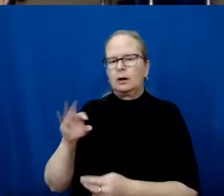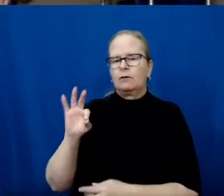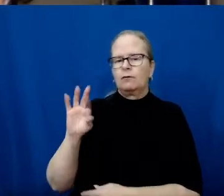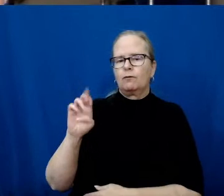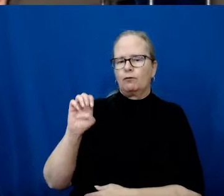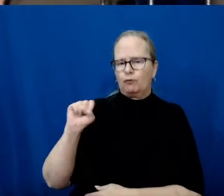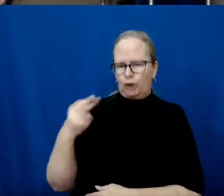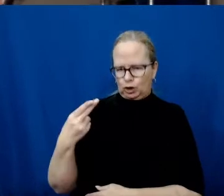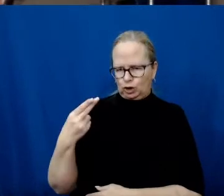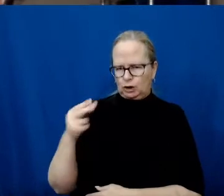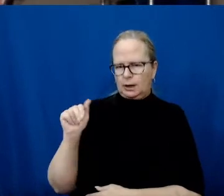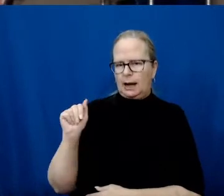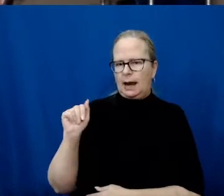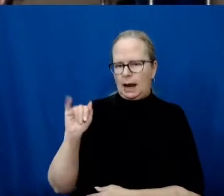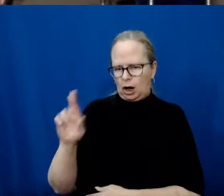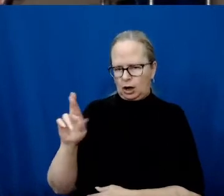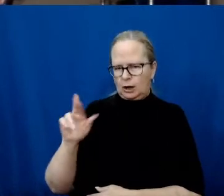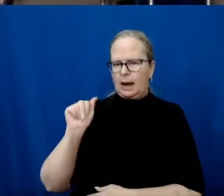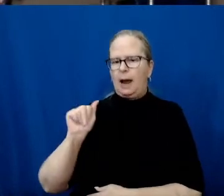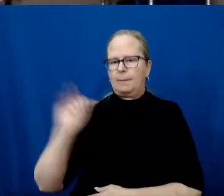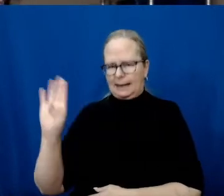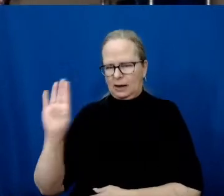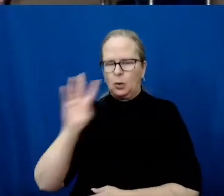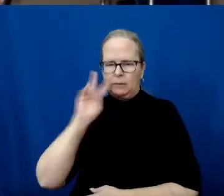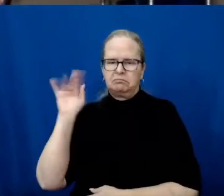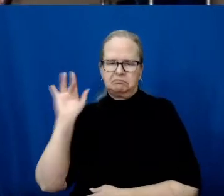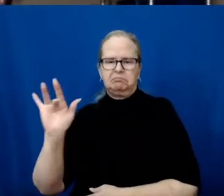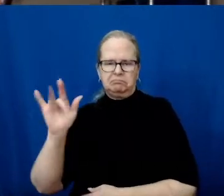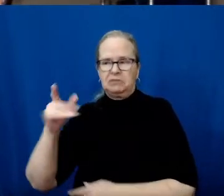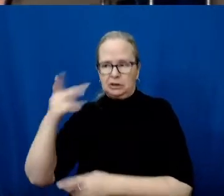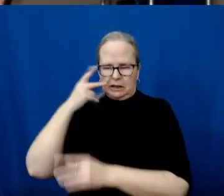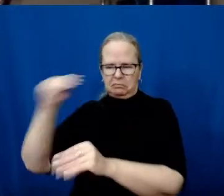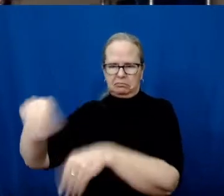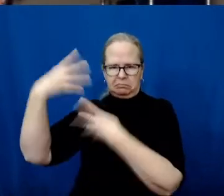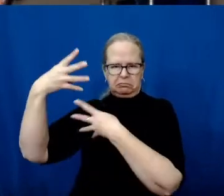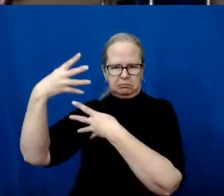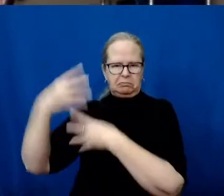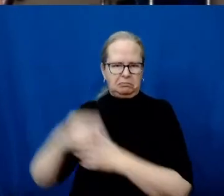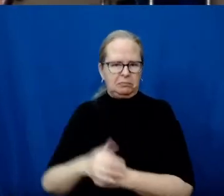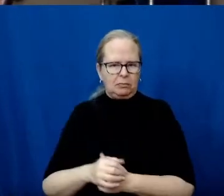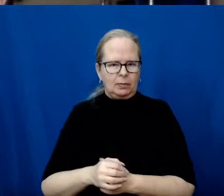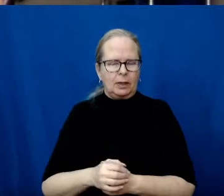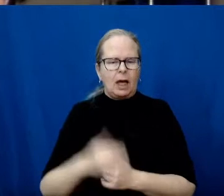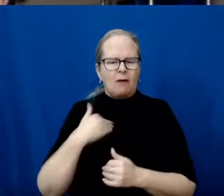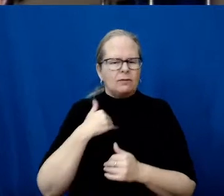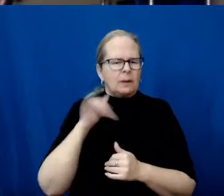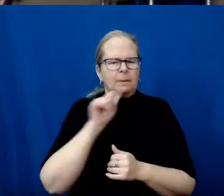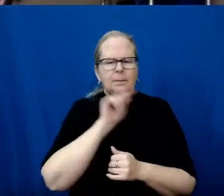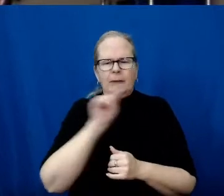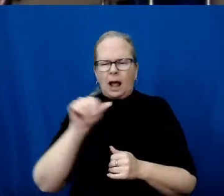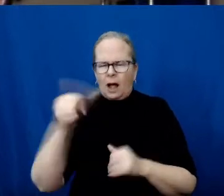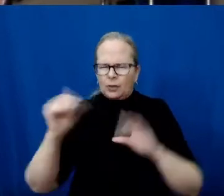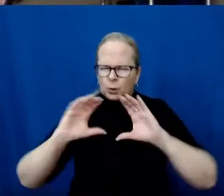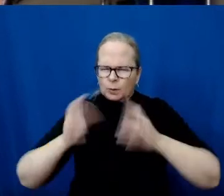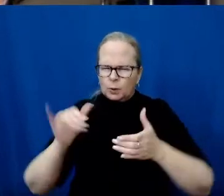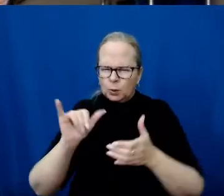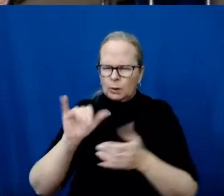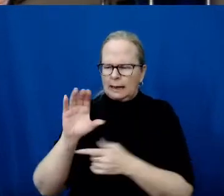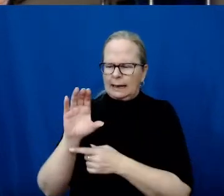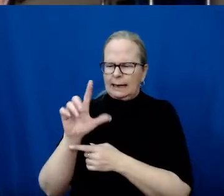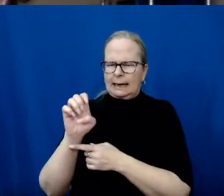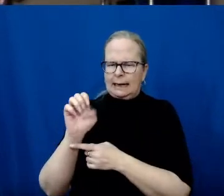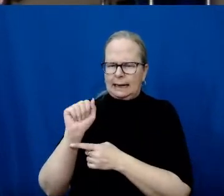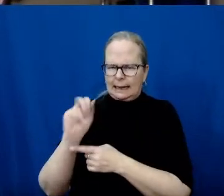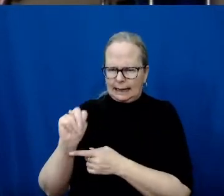we also got like Clean Air Crew. They've got a ton of our stuff. So we just collaborate and share